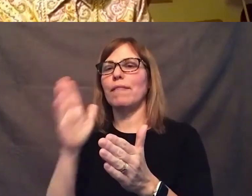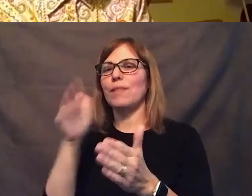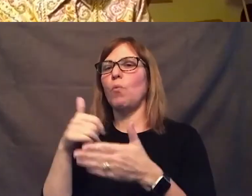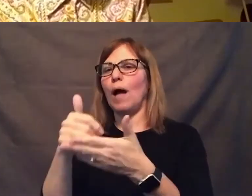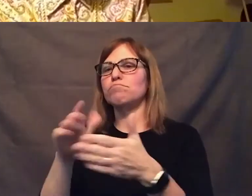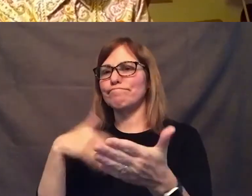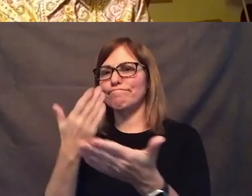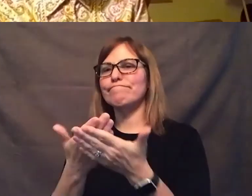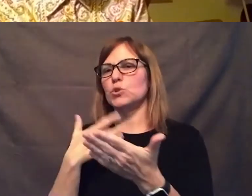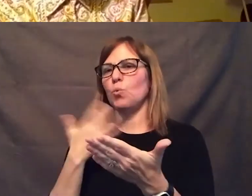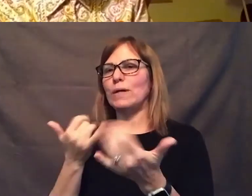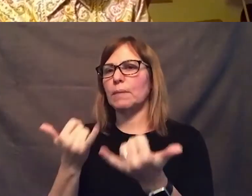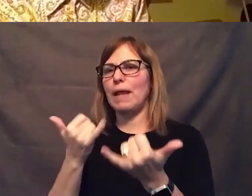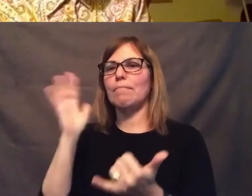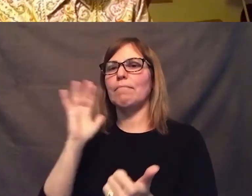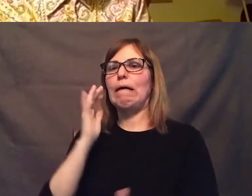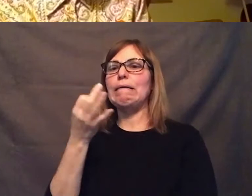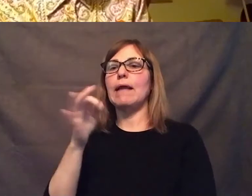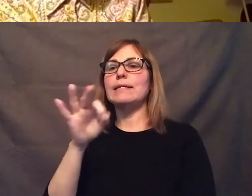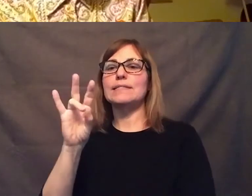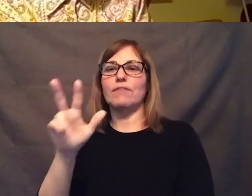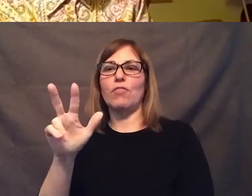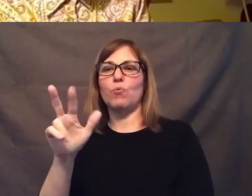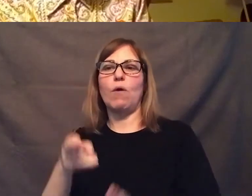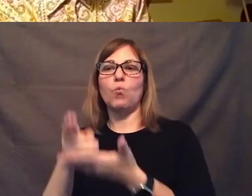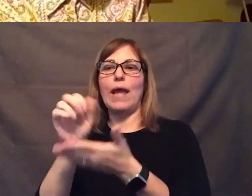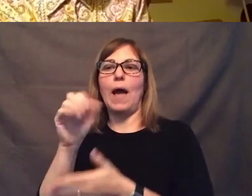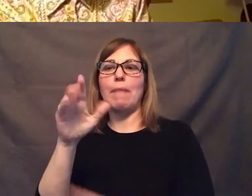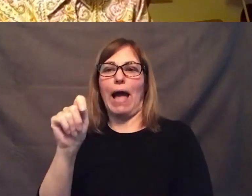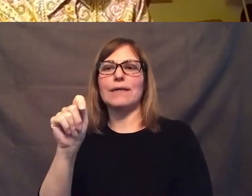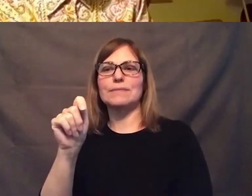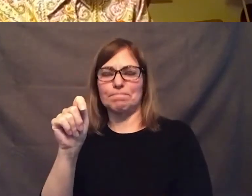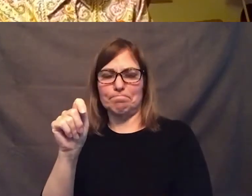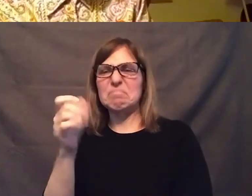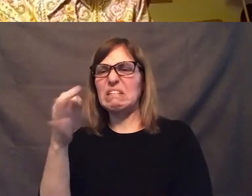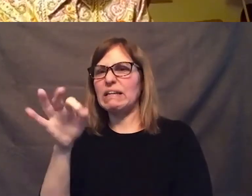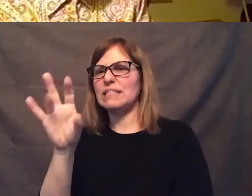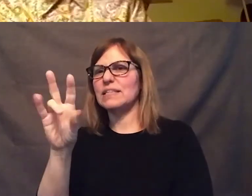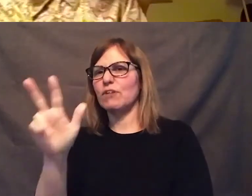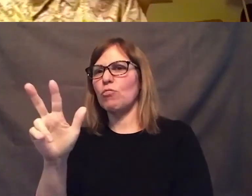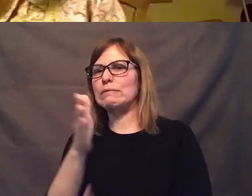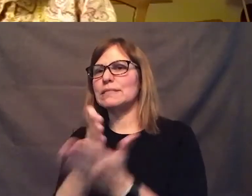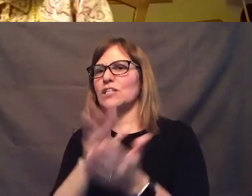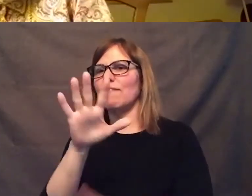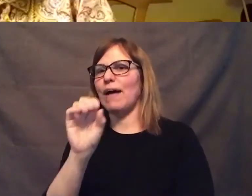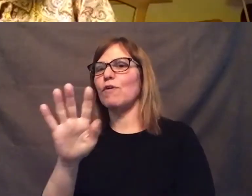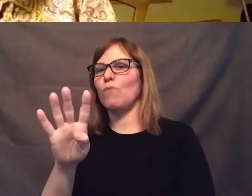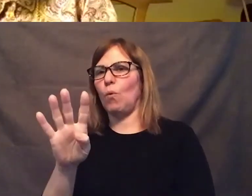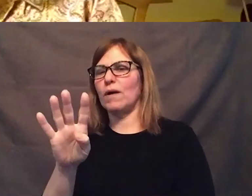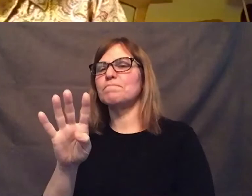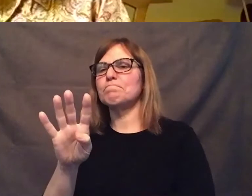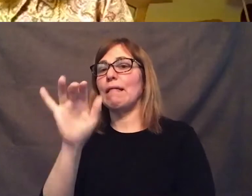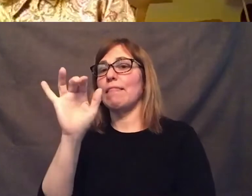It goes back to 1973 to the Rehabilitation Act of 1973, Section 504, which